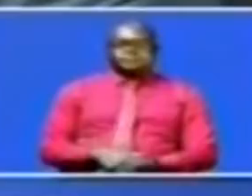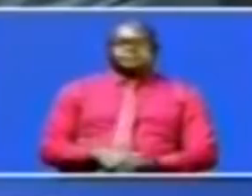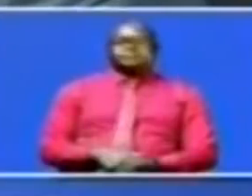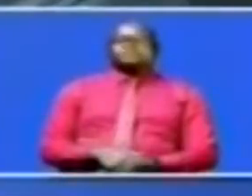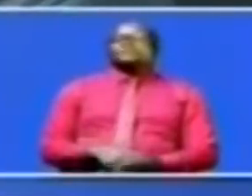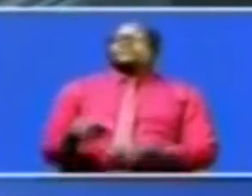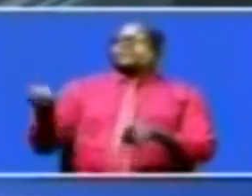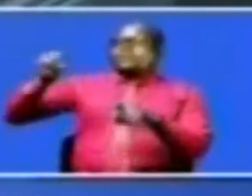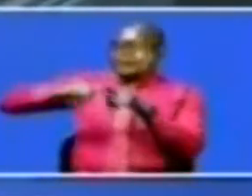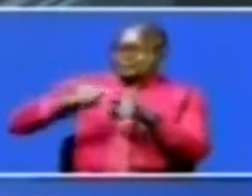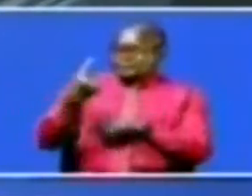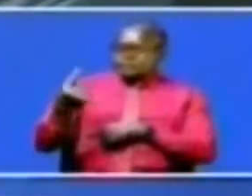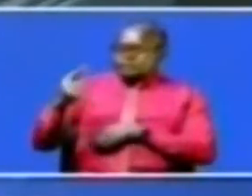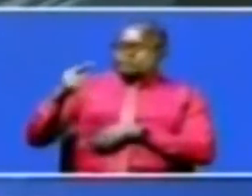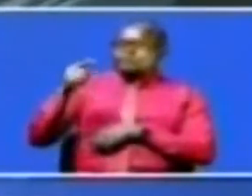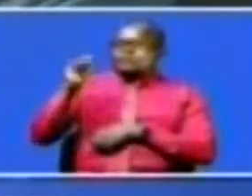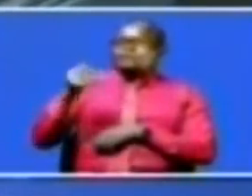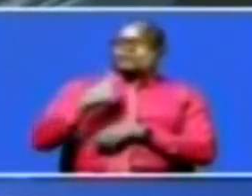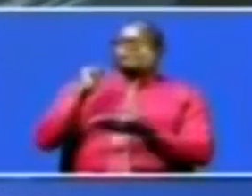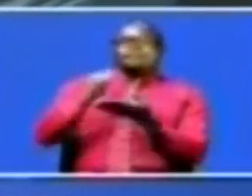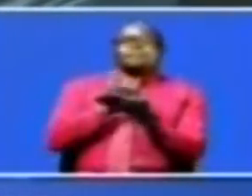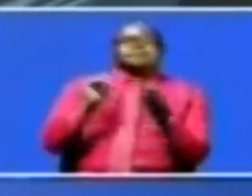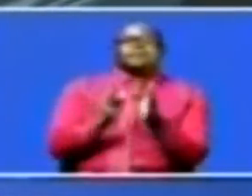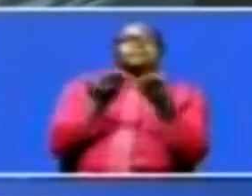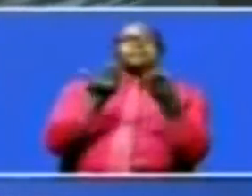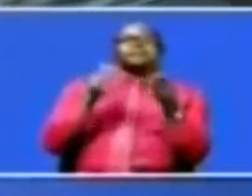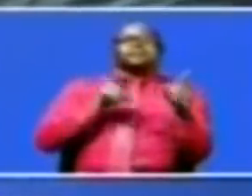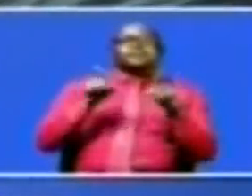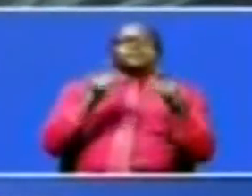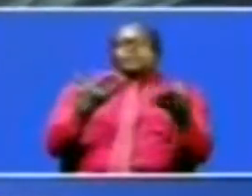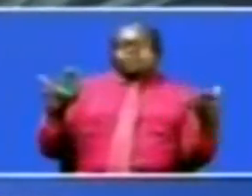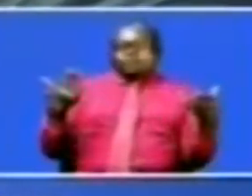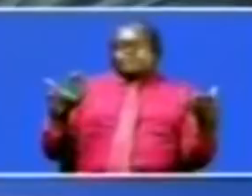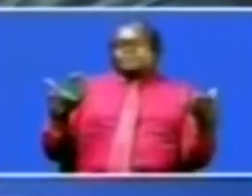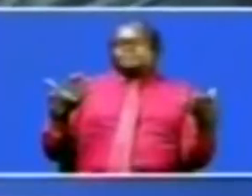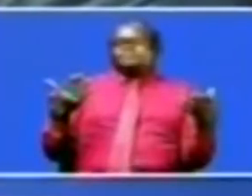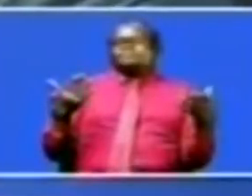foregoing terms, each accused person who holds a passport or any travel document